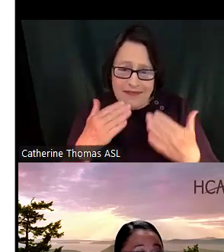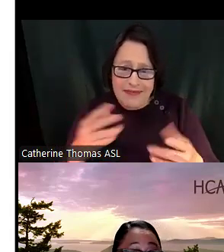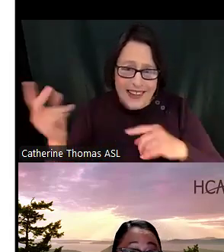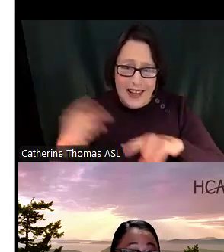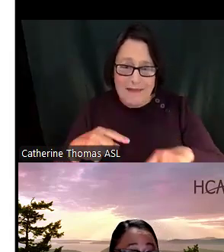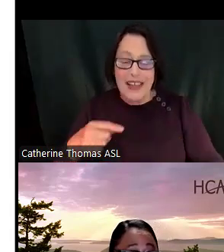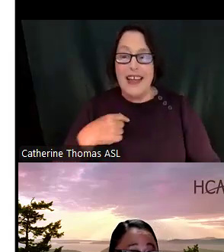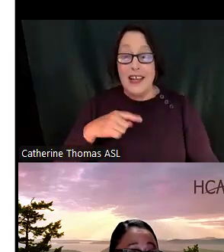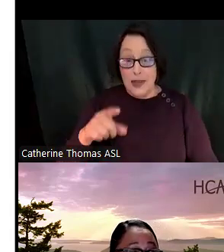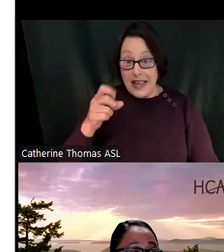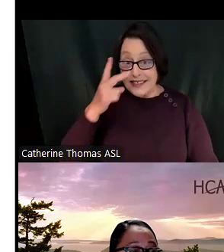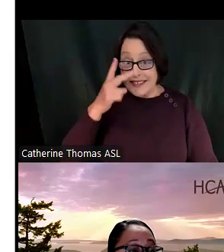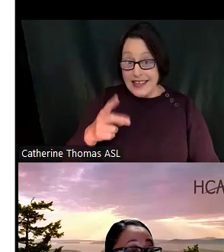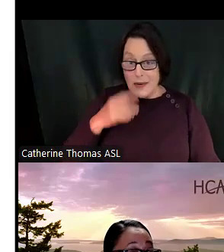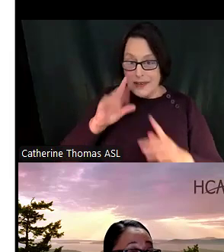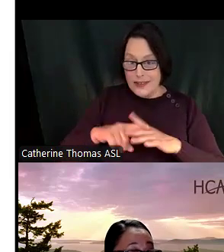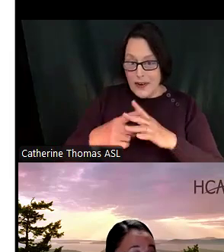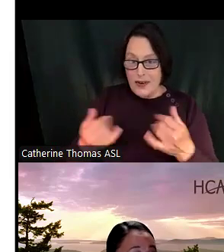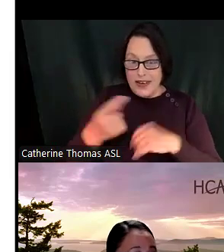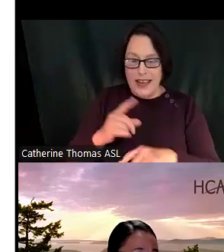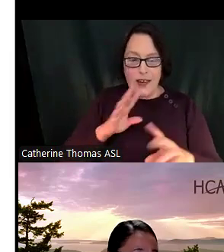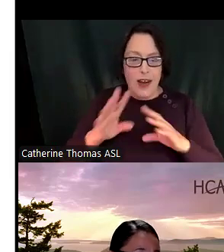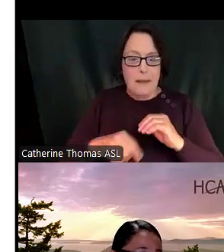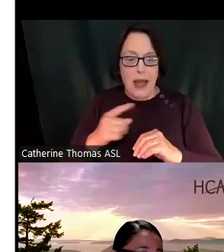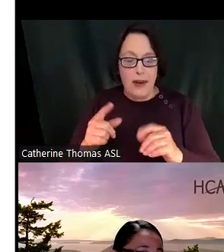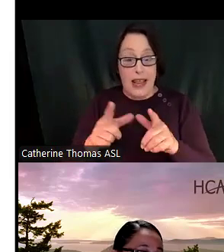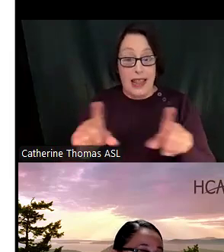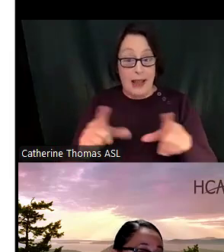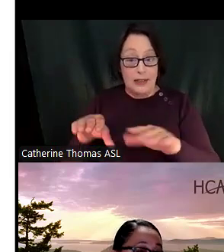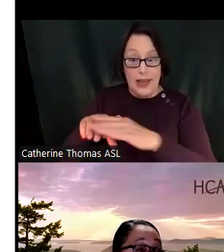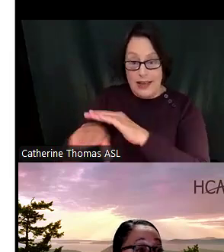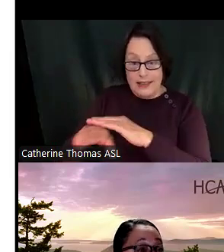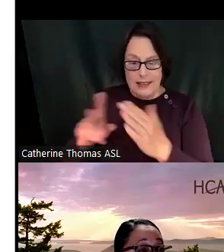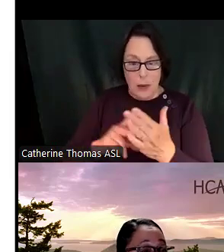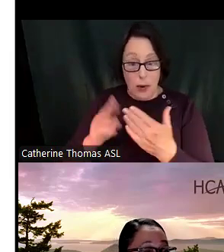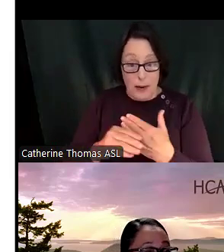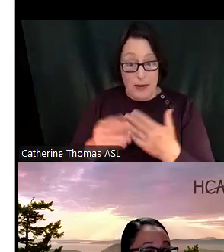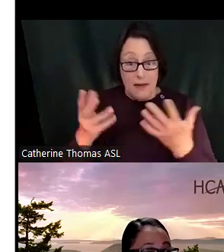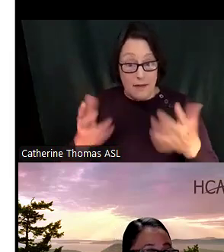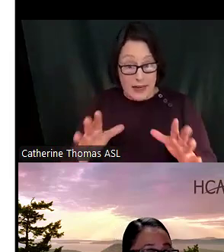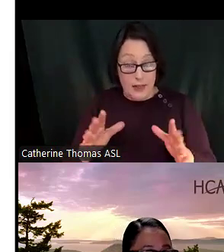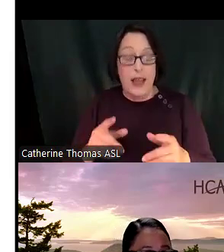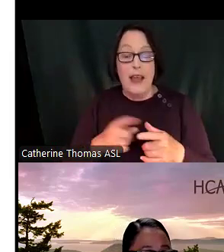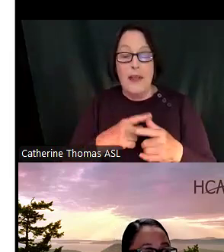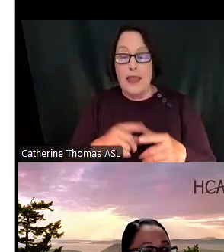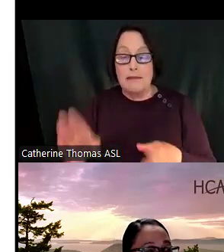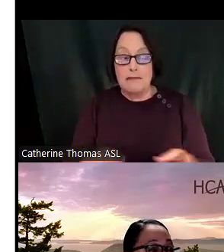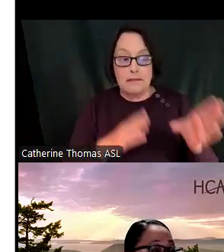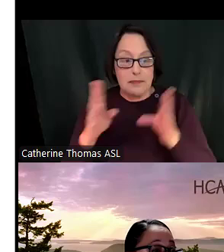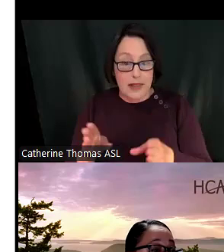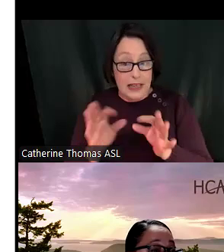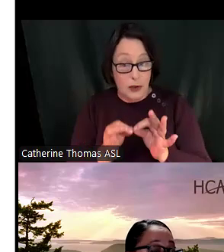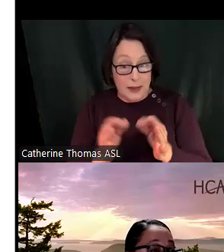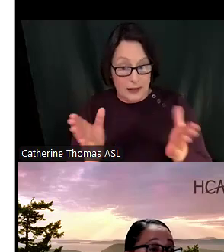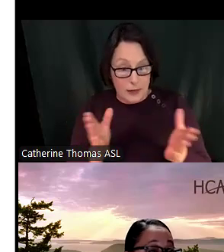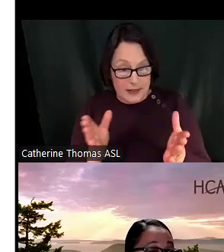see, we're going to start off today talking about the language access program. Then we'll move into interpreter services and then have